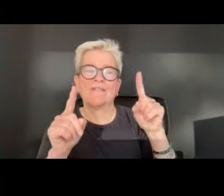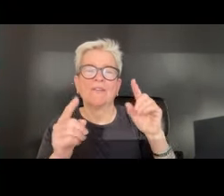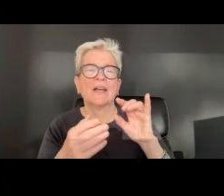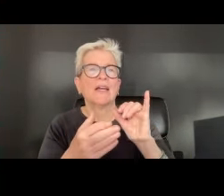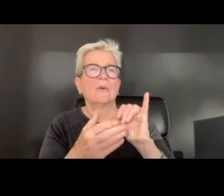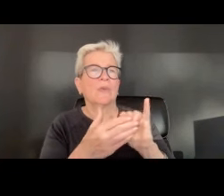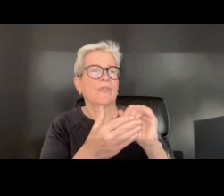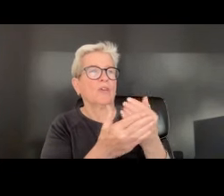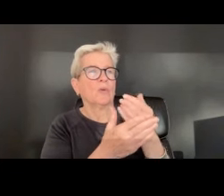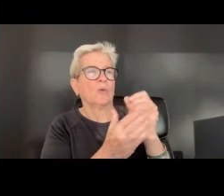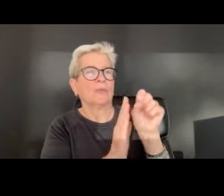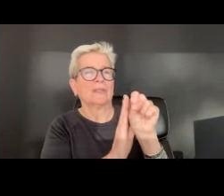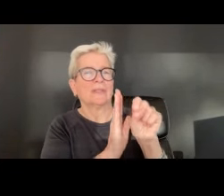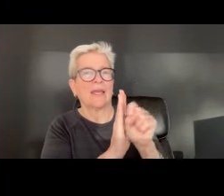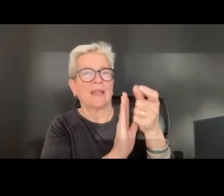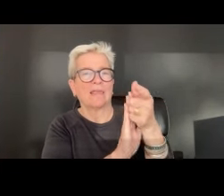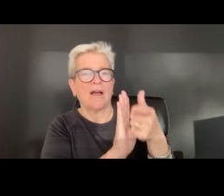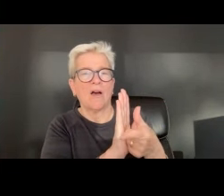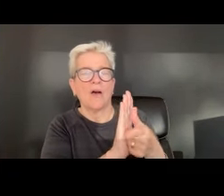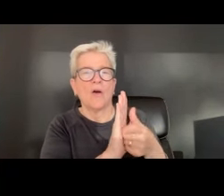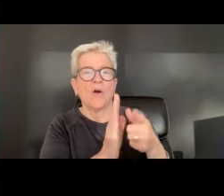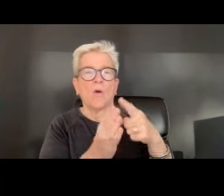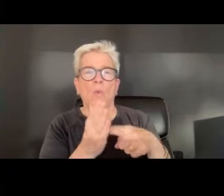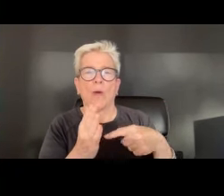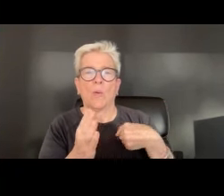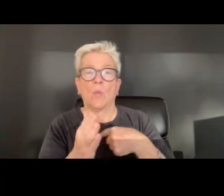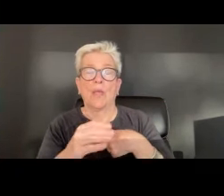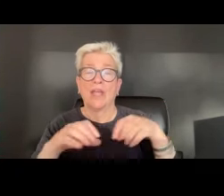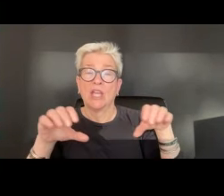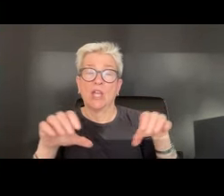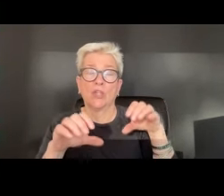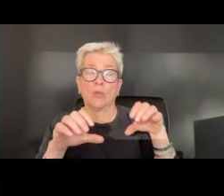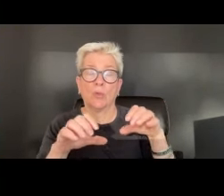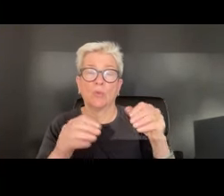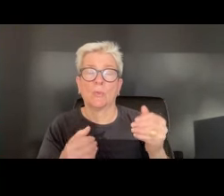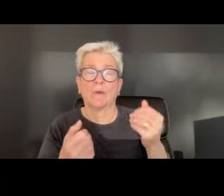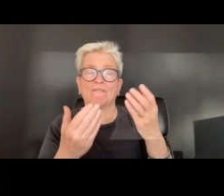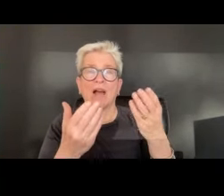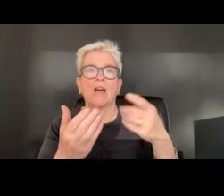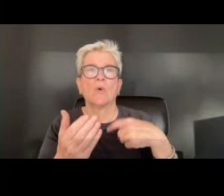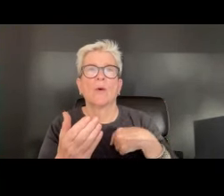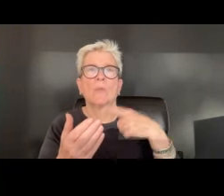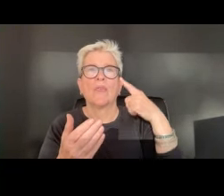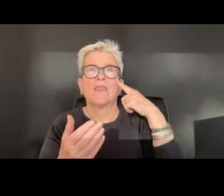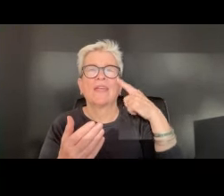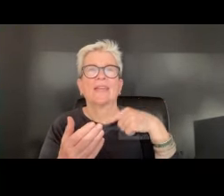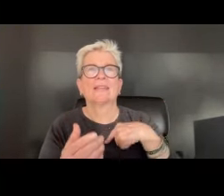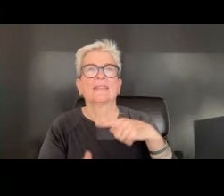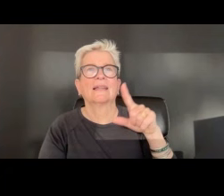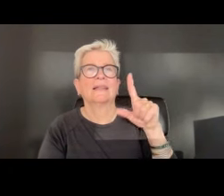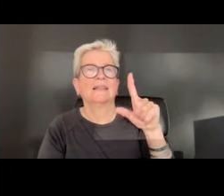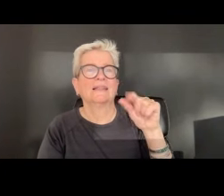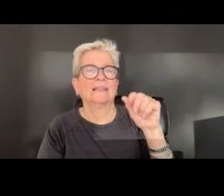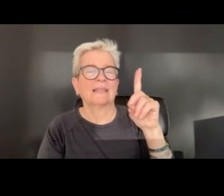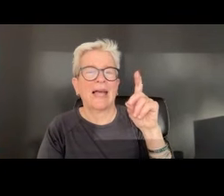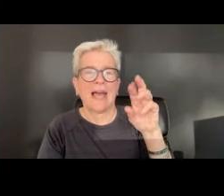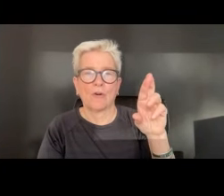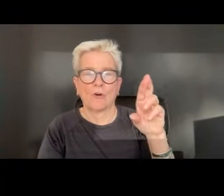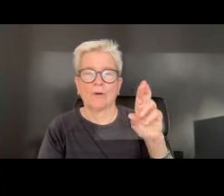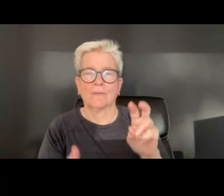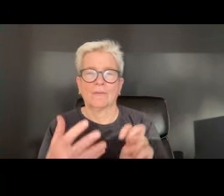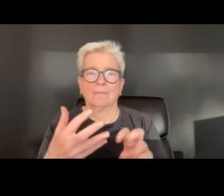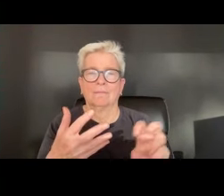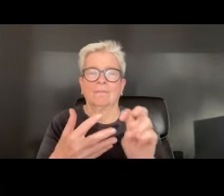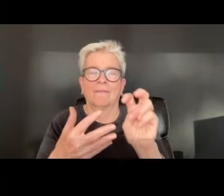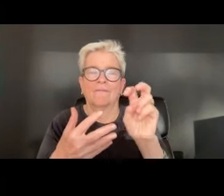law, but things we can do to provide what we think of as a ladder of ownership opportunities, where